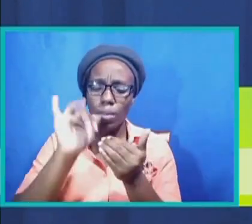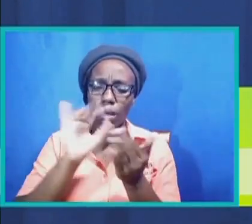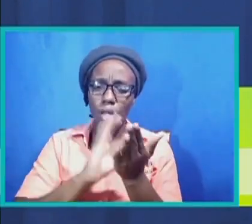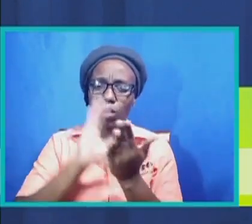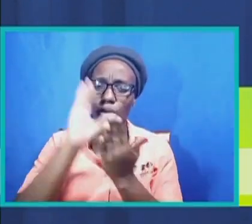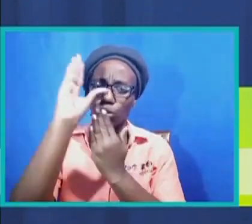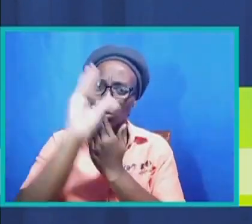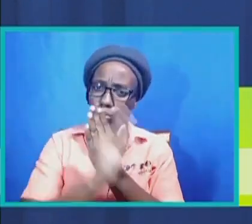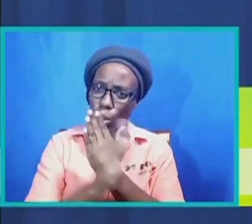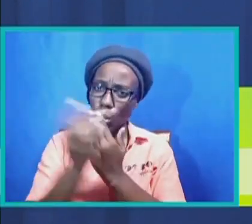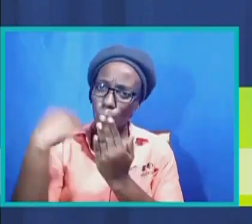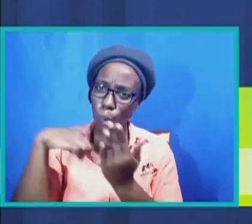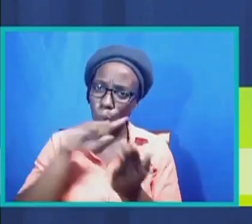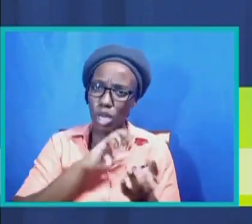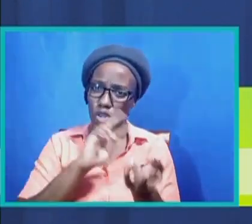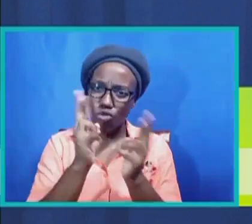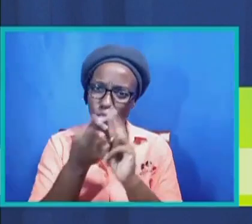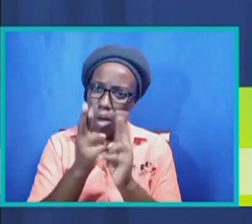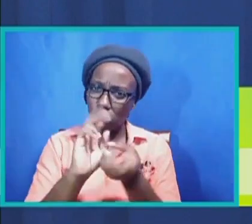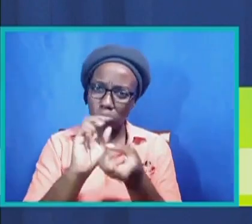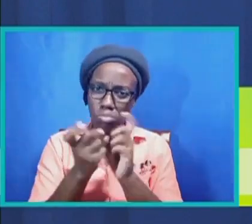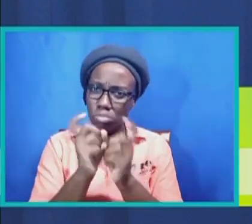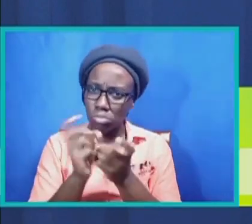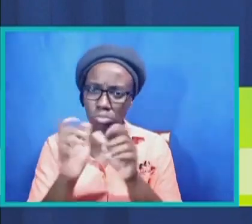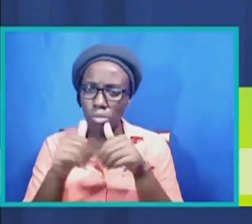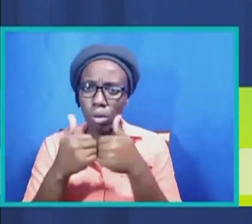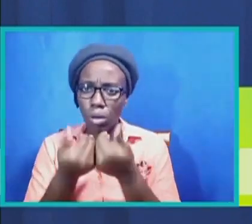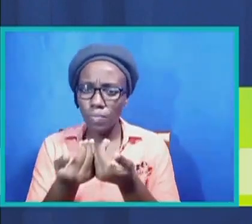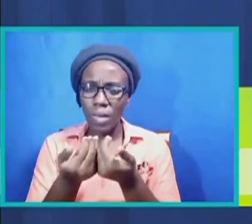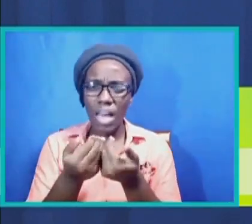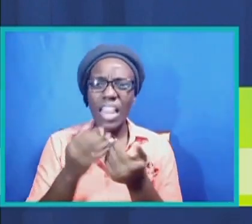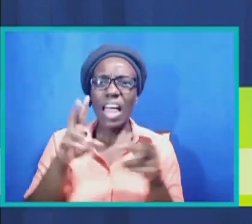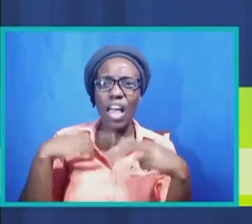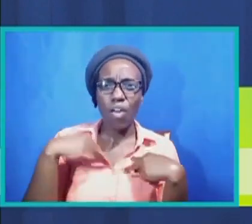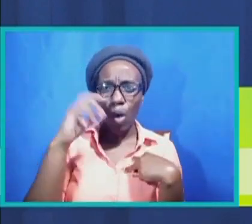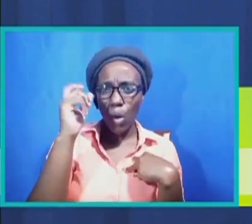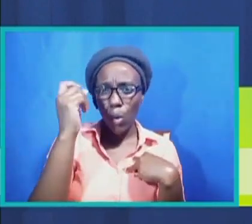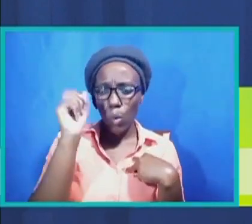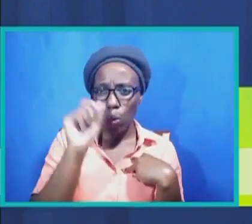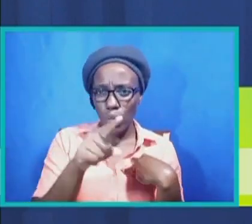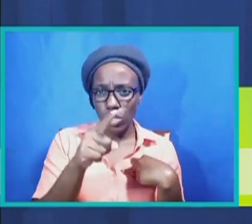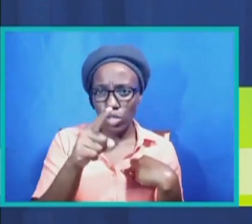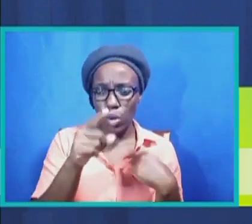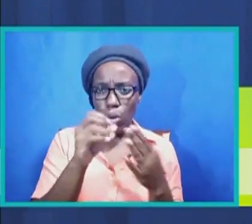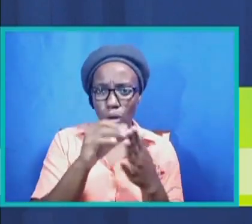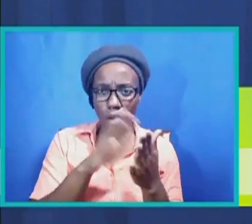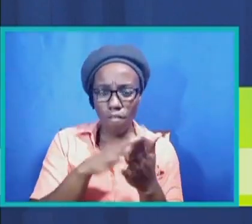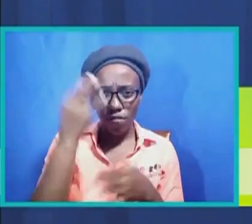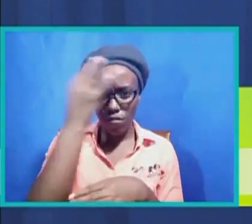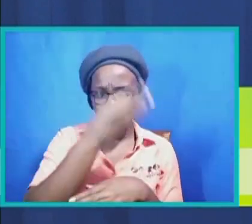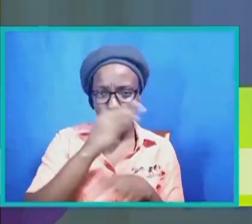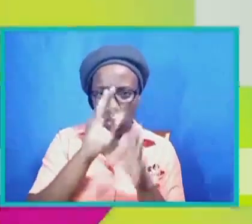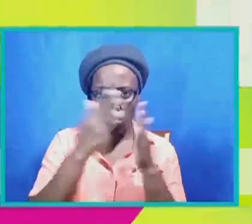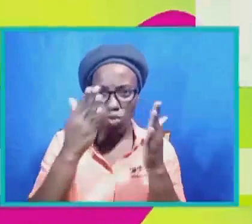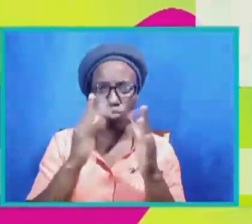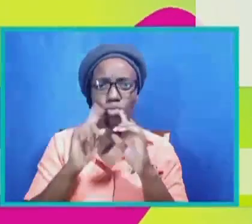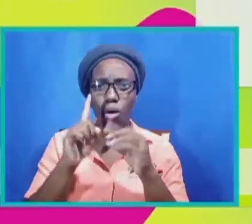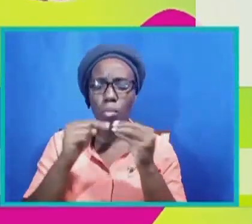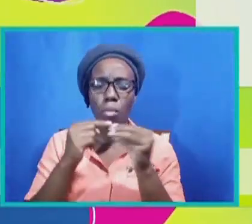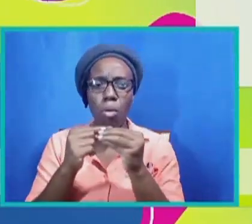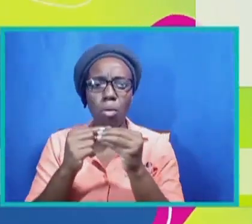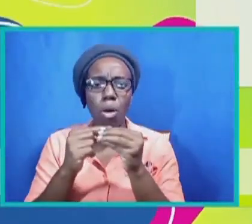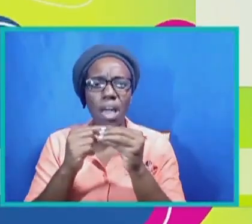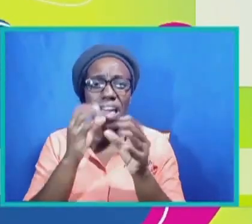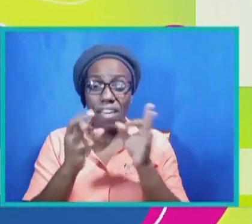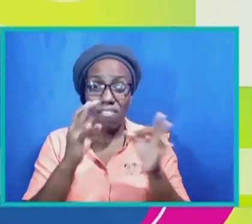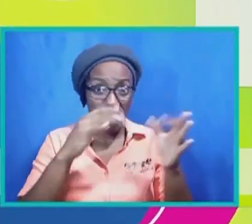was a question via Facebook asking whether or not students have been consulted in terms of what they're interested in, what